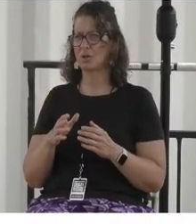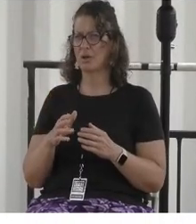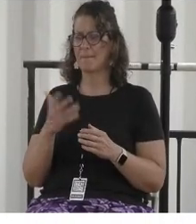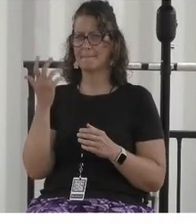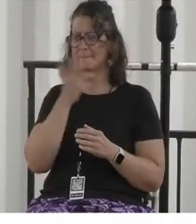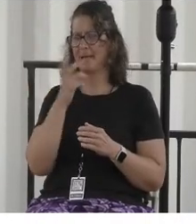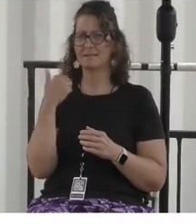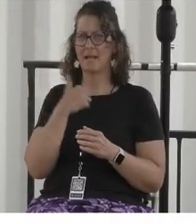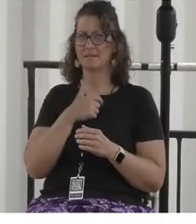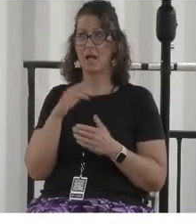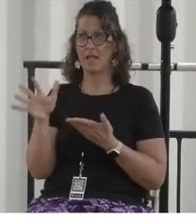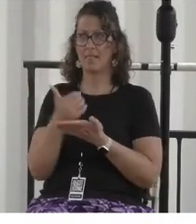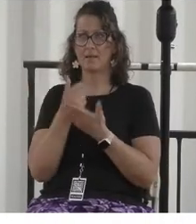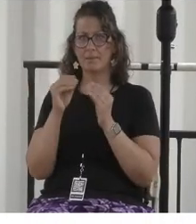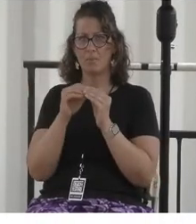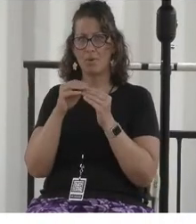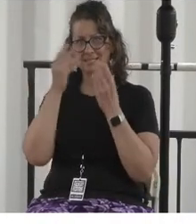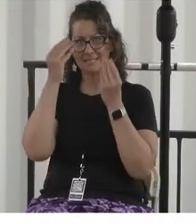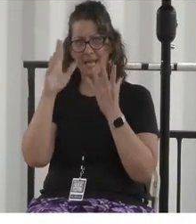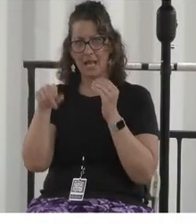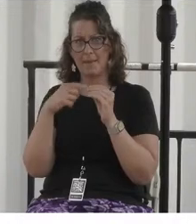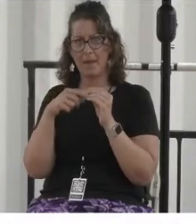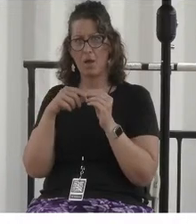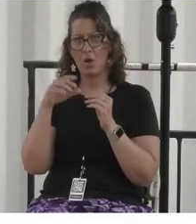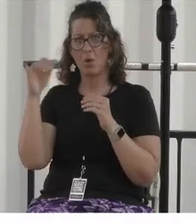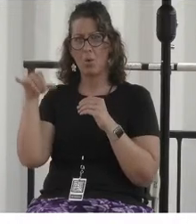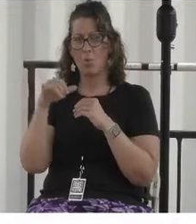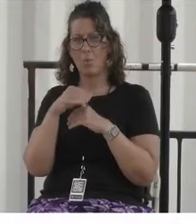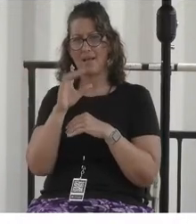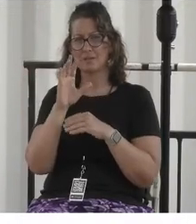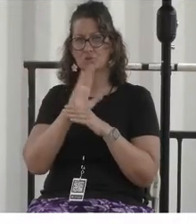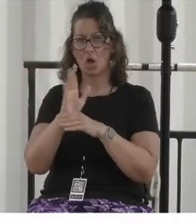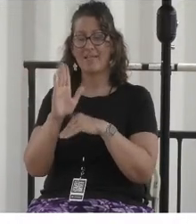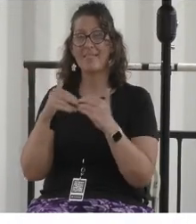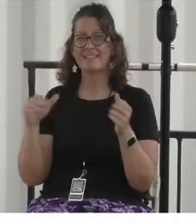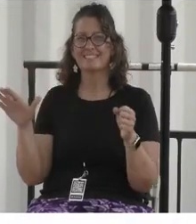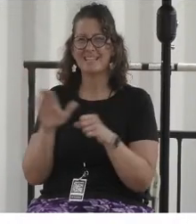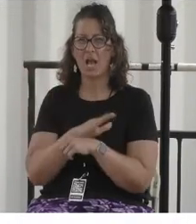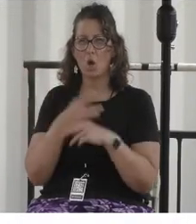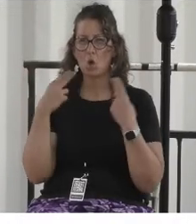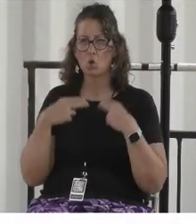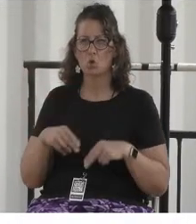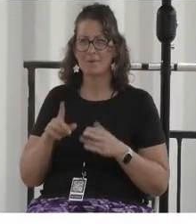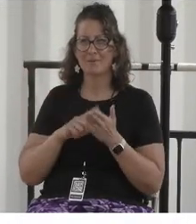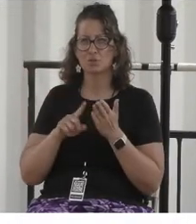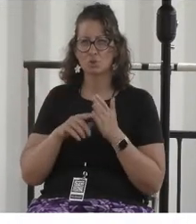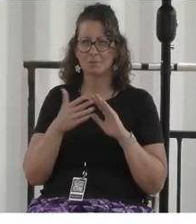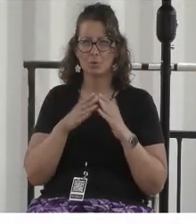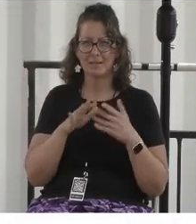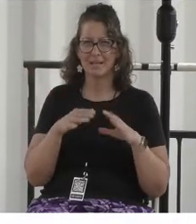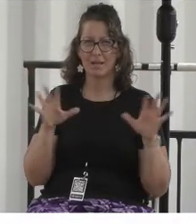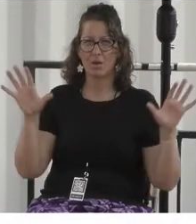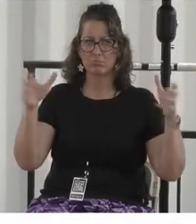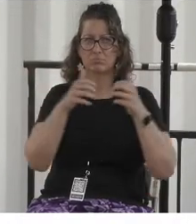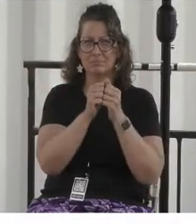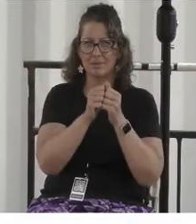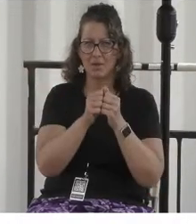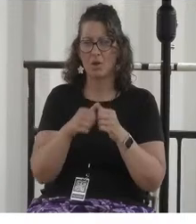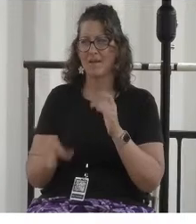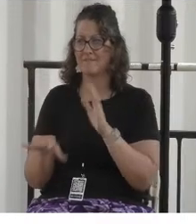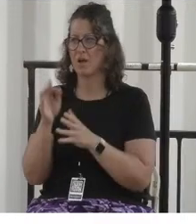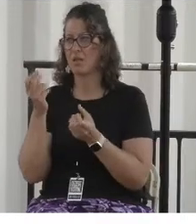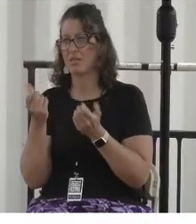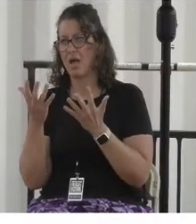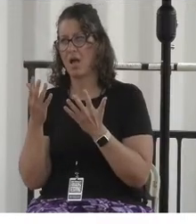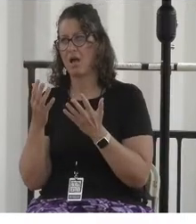more data about whale sharks than the entire human research community combined. It found a lot of cruft. It